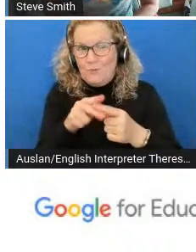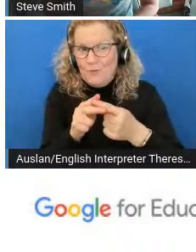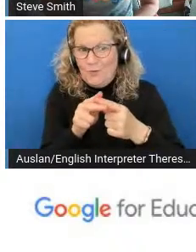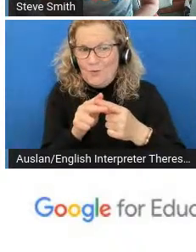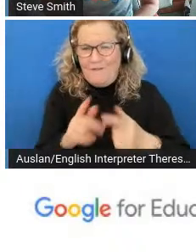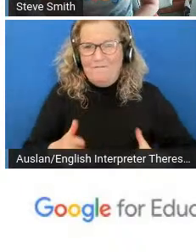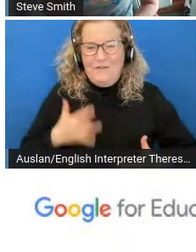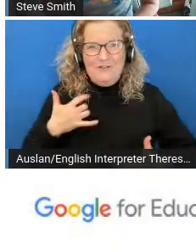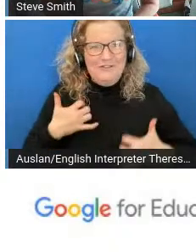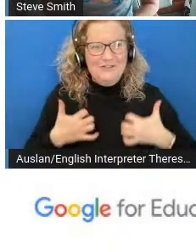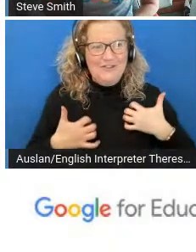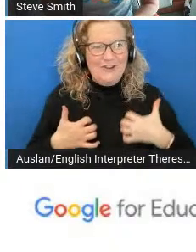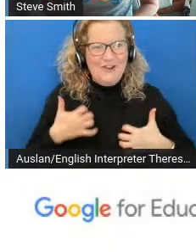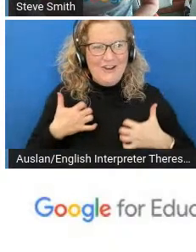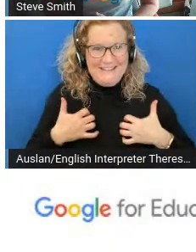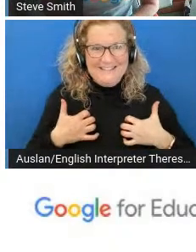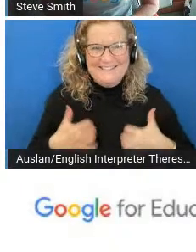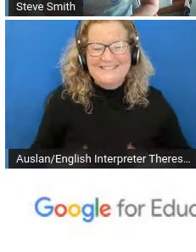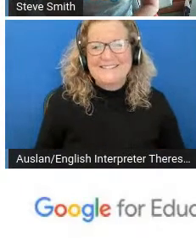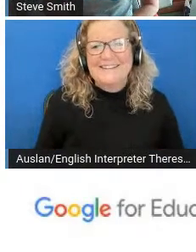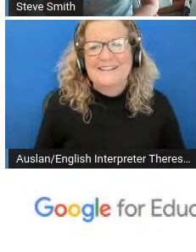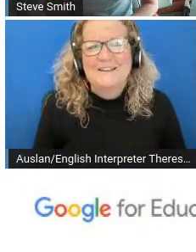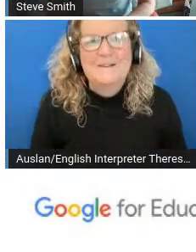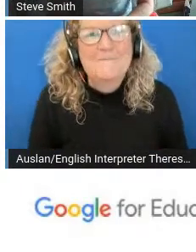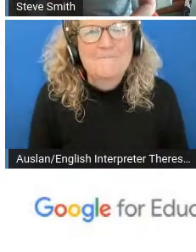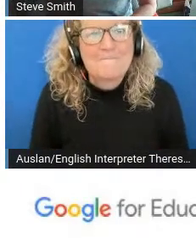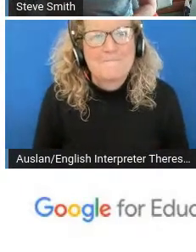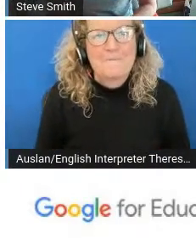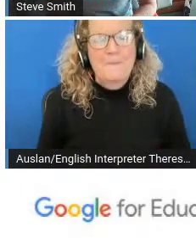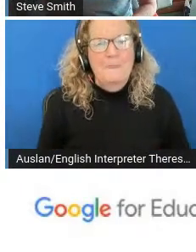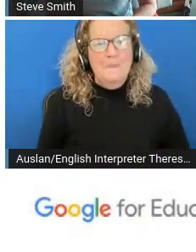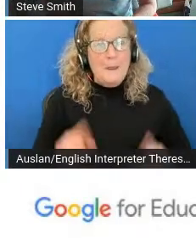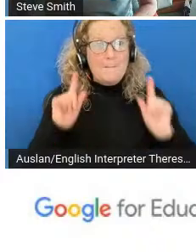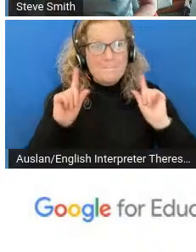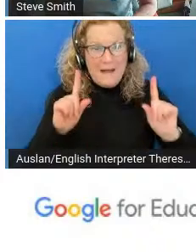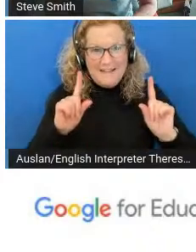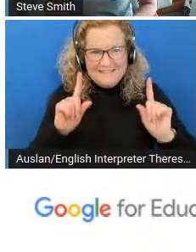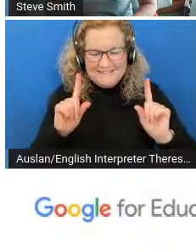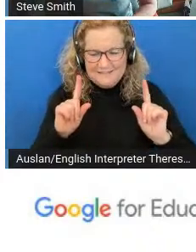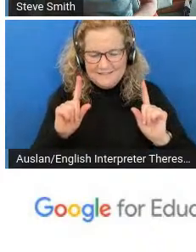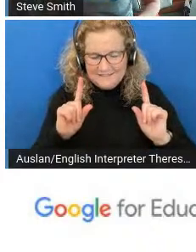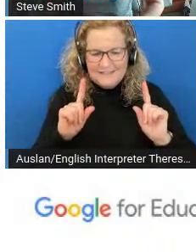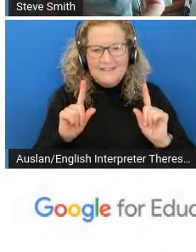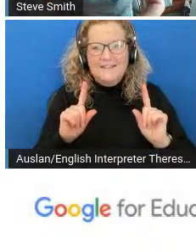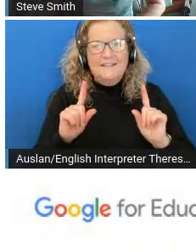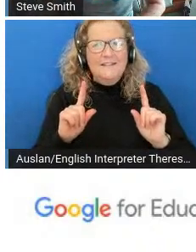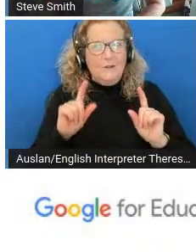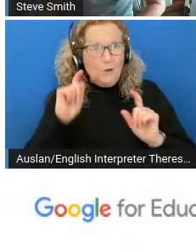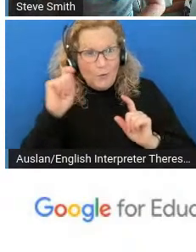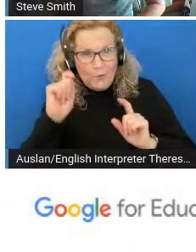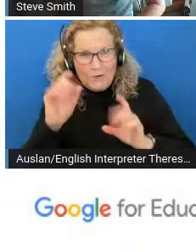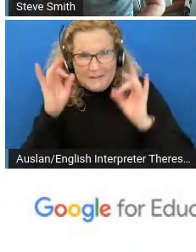But before we get into talking about the awesomeness that is this afternoon's session,